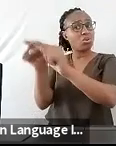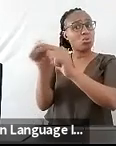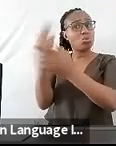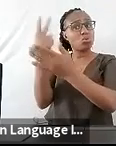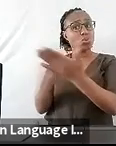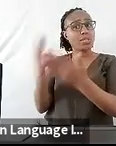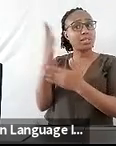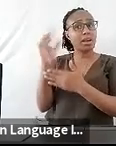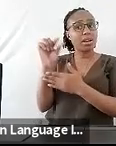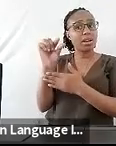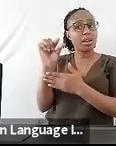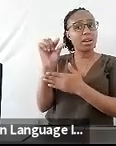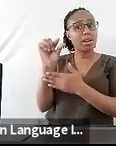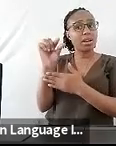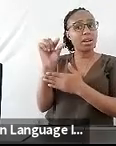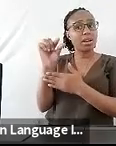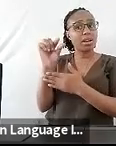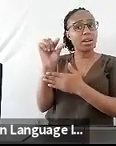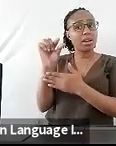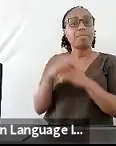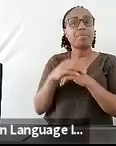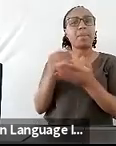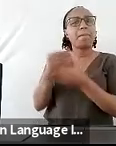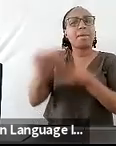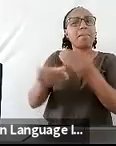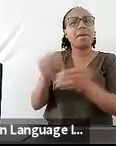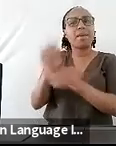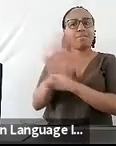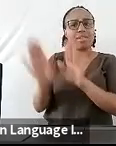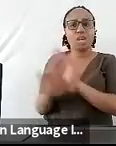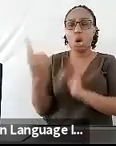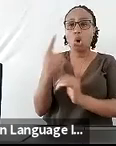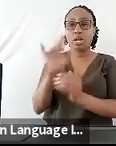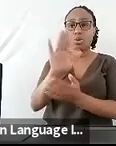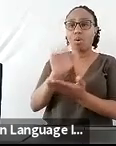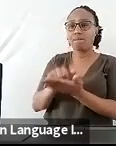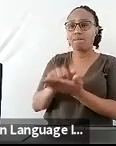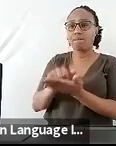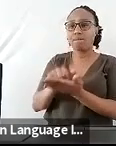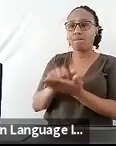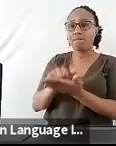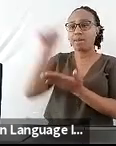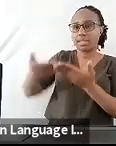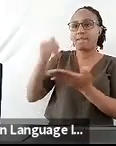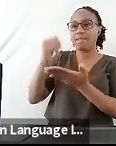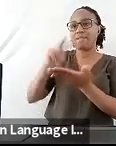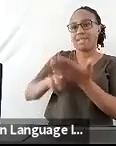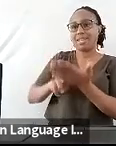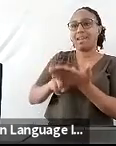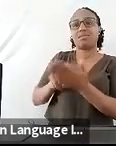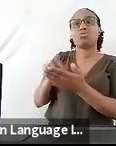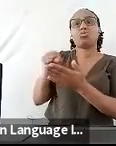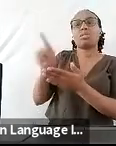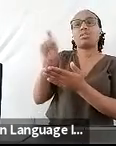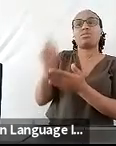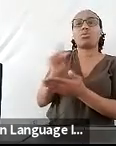they pay for everything except for your flight and your visa. And I said, sure. And, you know, looked into the process and they were like,